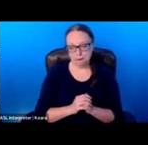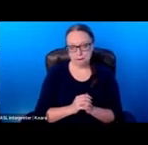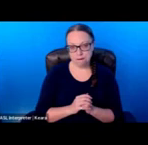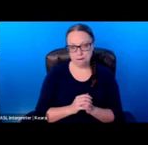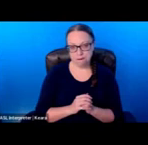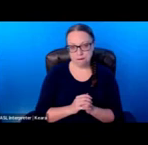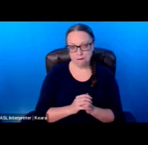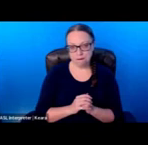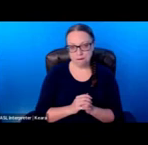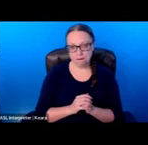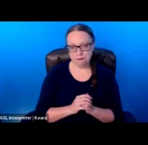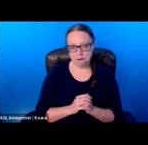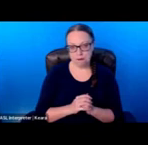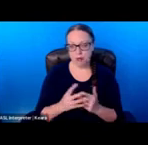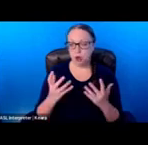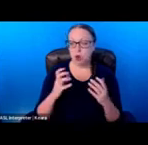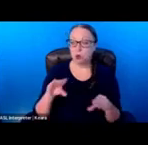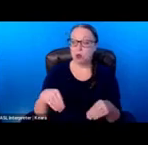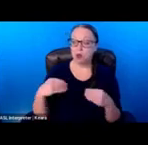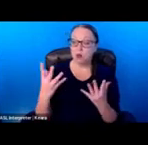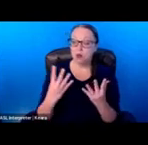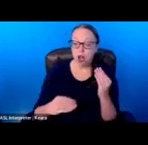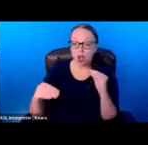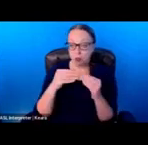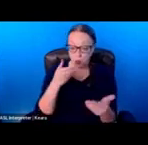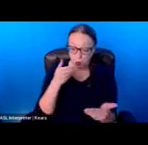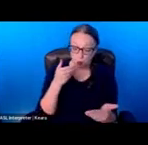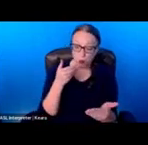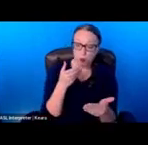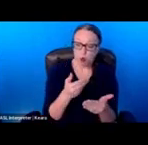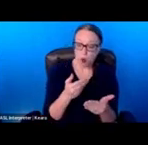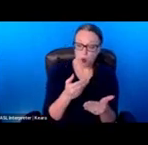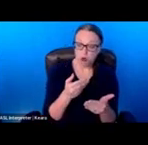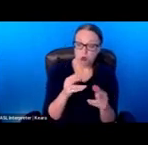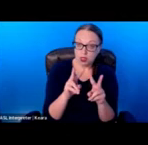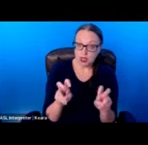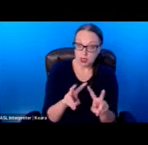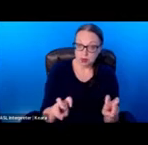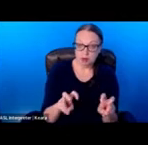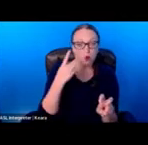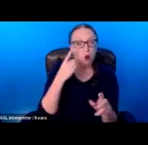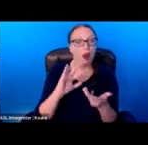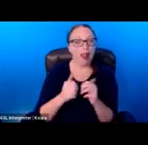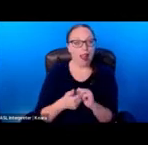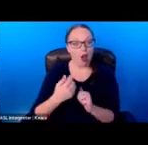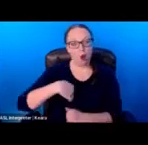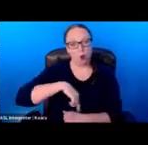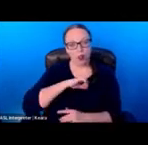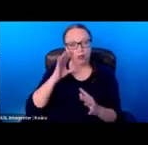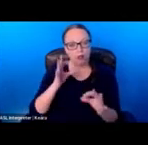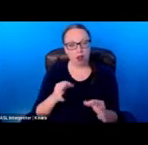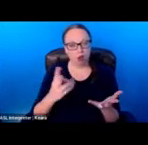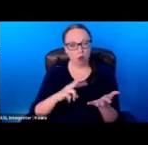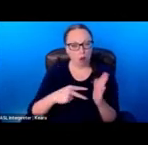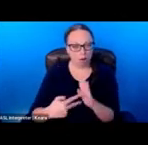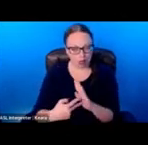I wanted to provide a closer look at how exactly unmet need was assessed given the data produced by NCIAD.